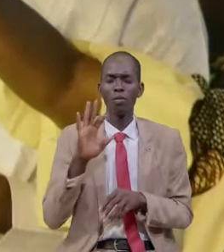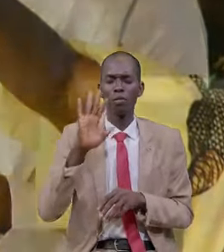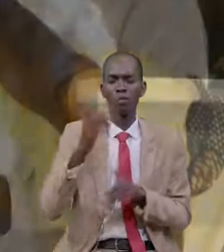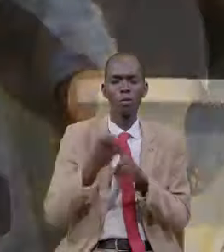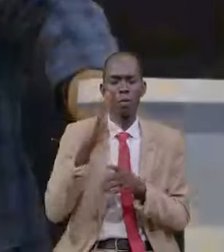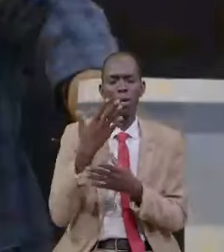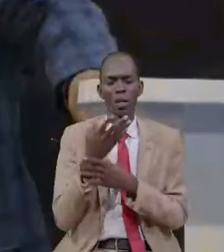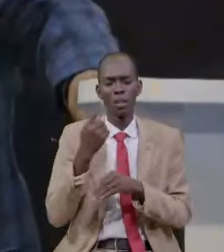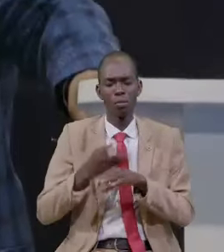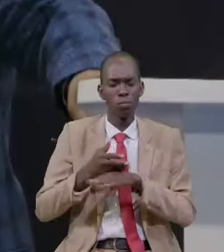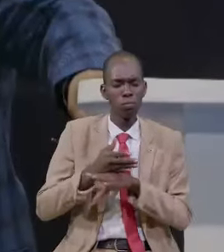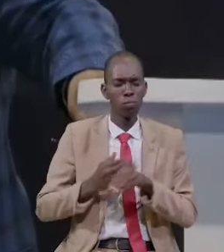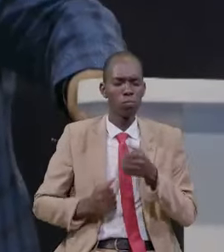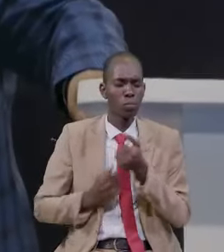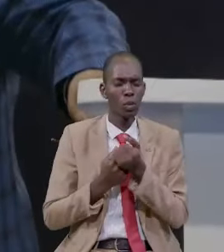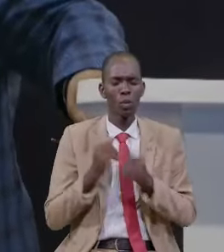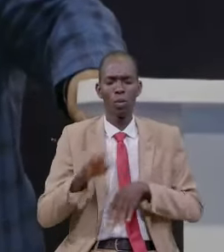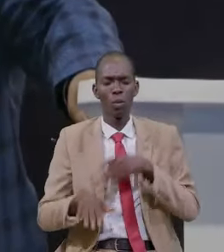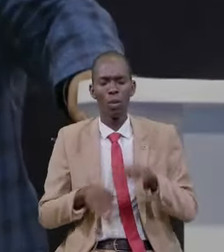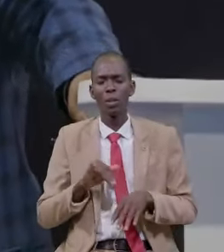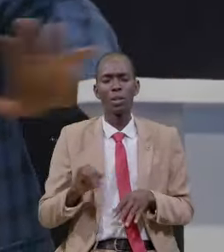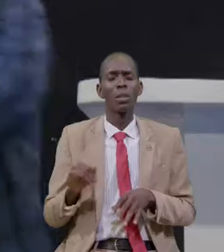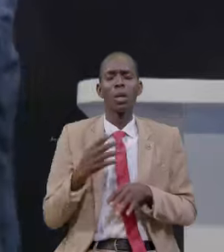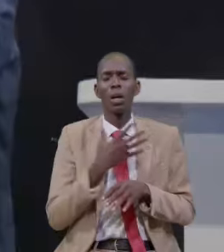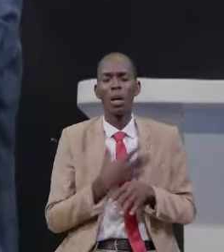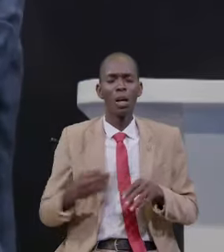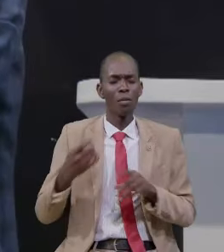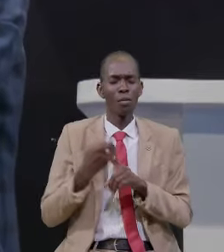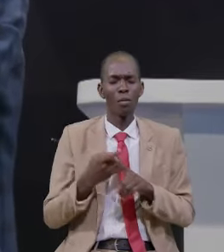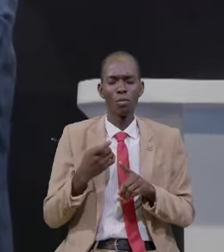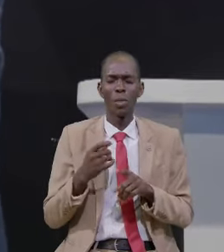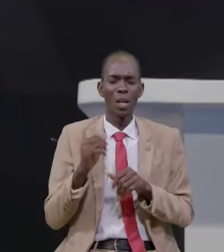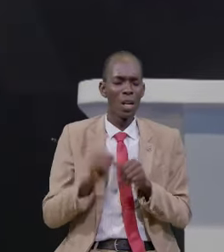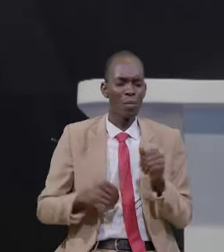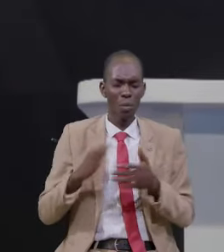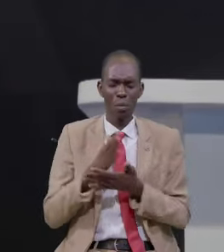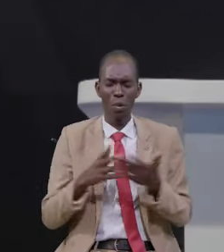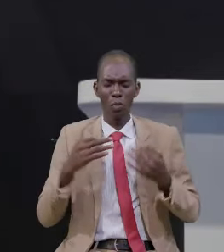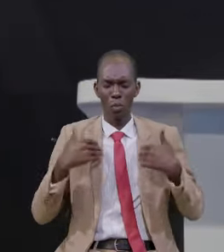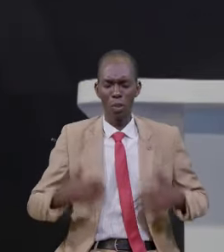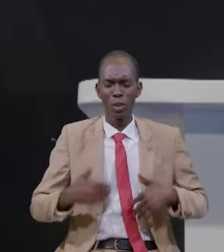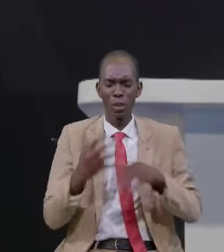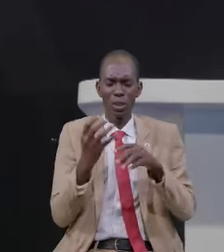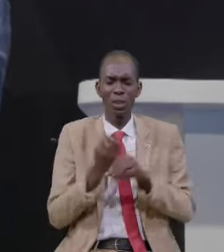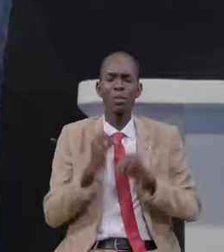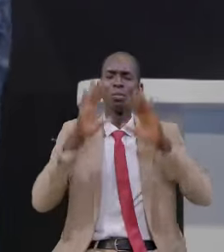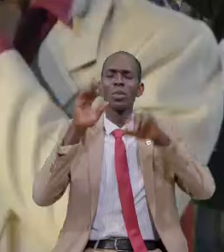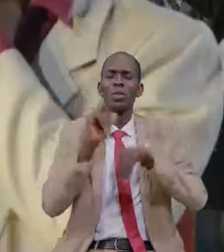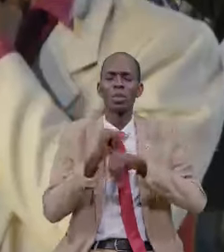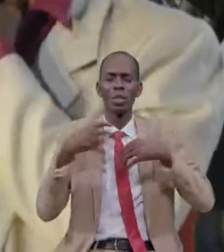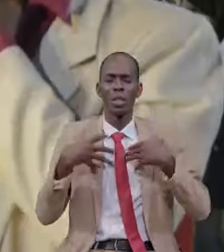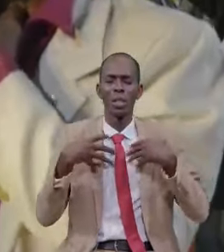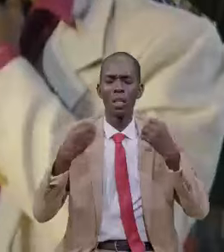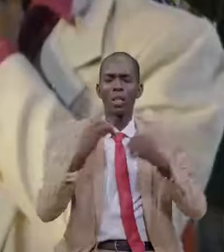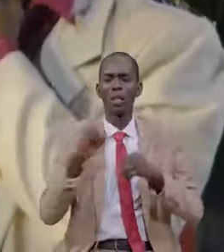and your legs and your bones and every part, hands and feet. Receive miracle healing in